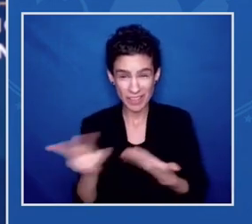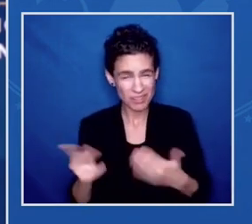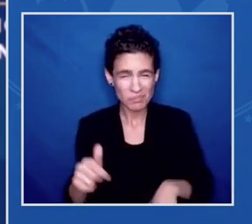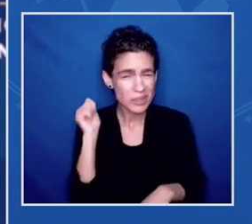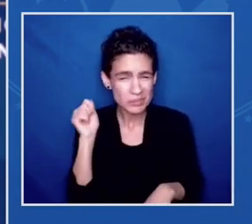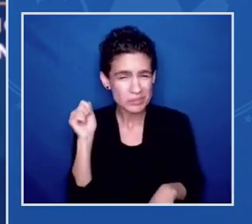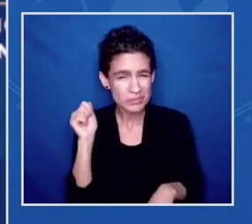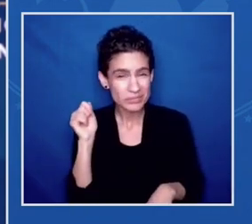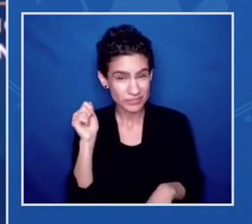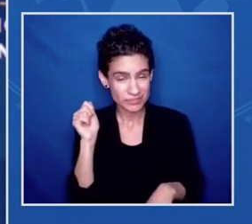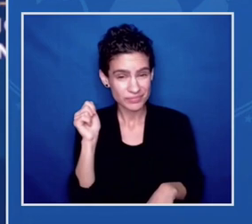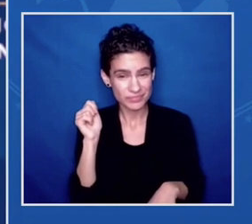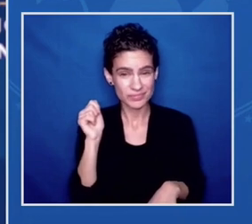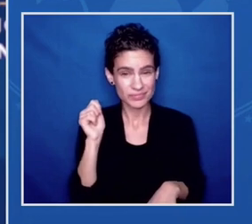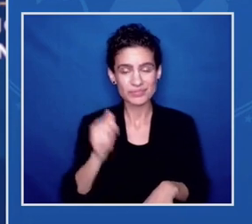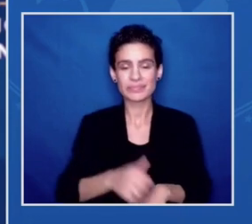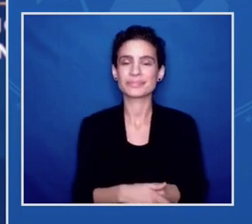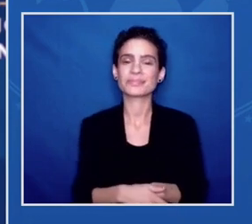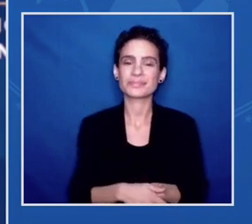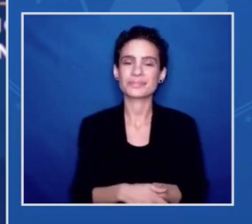been able to do it.